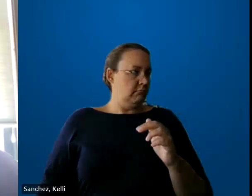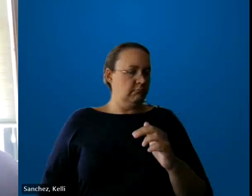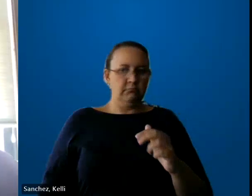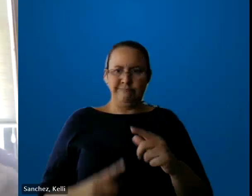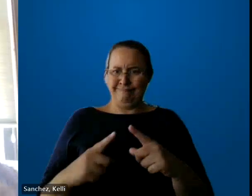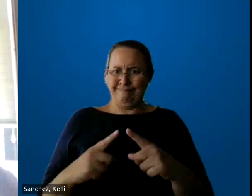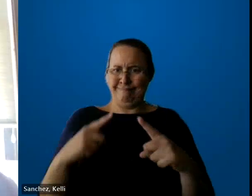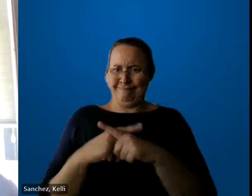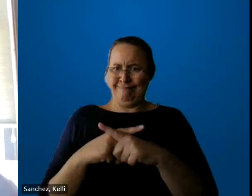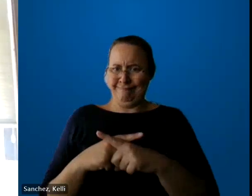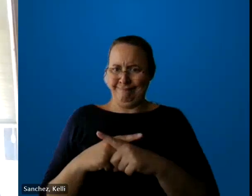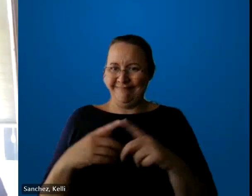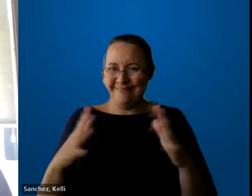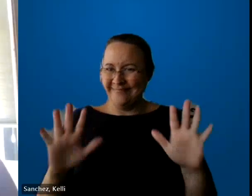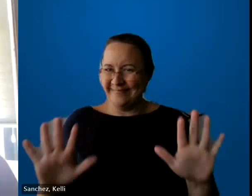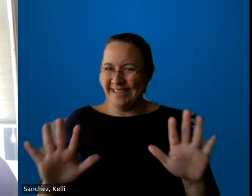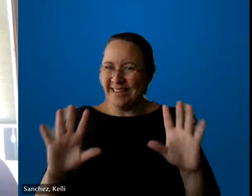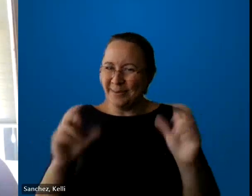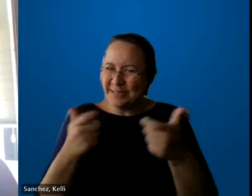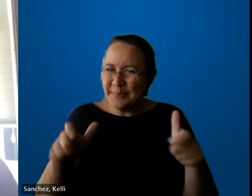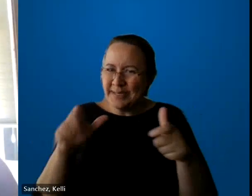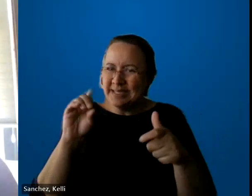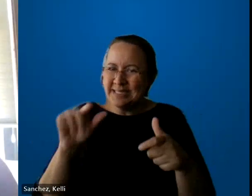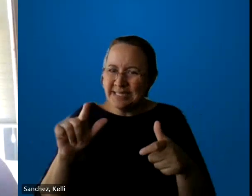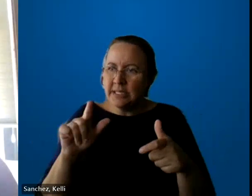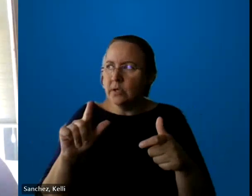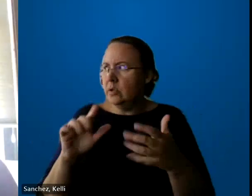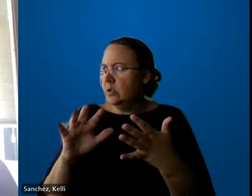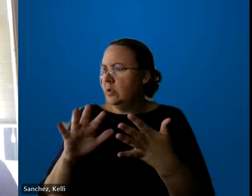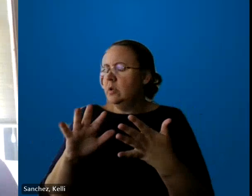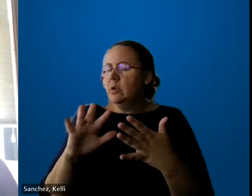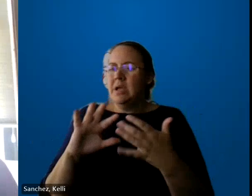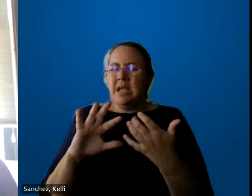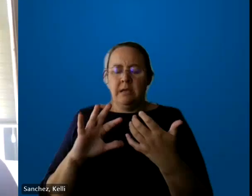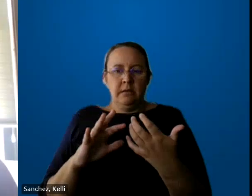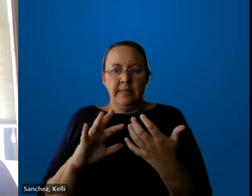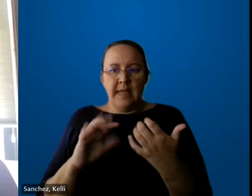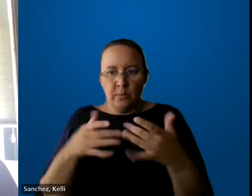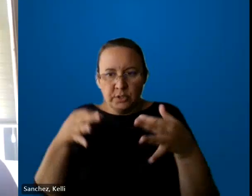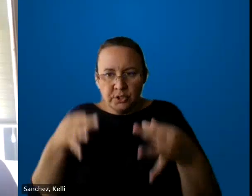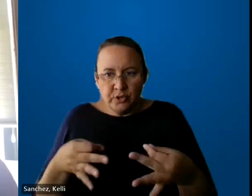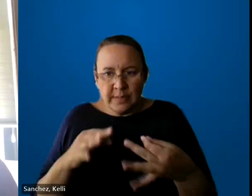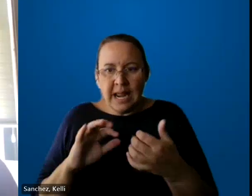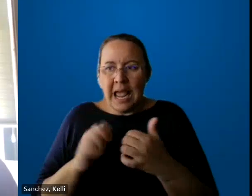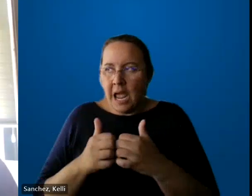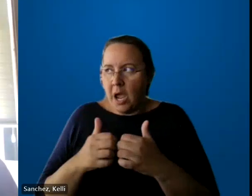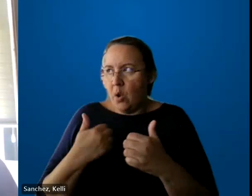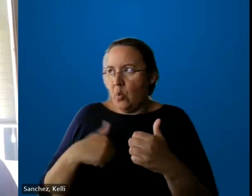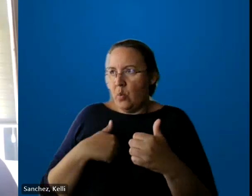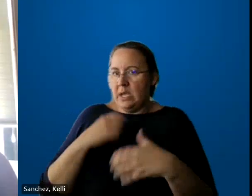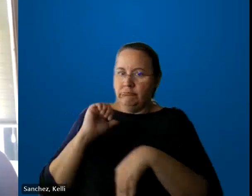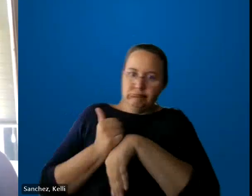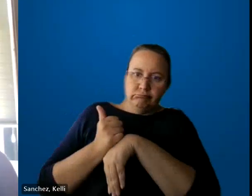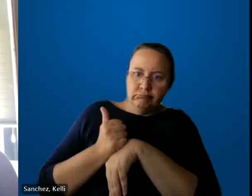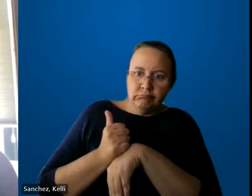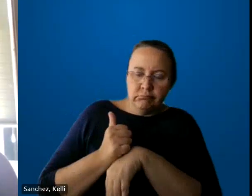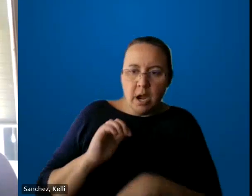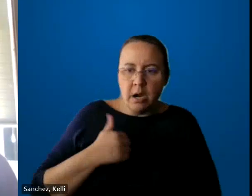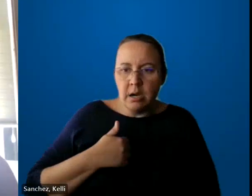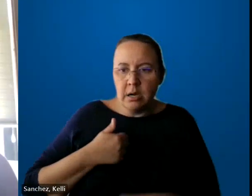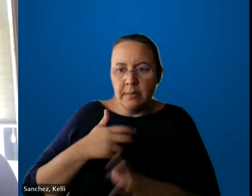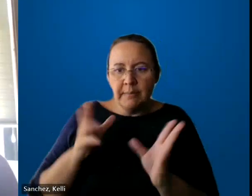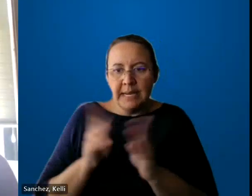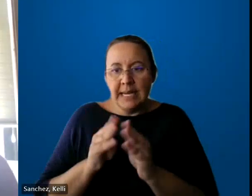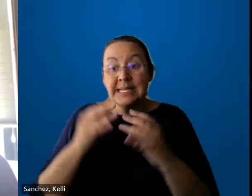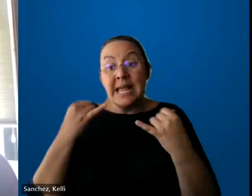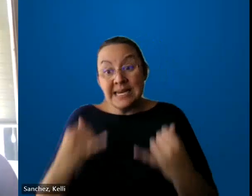um a huge thing in determining like where we would have our self-help meeting. And now we have